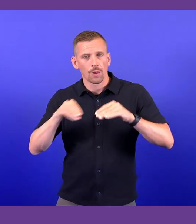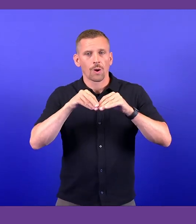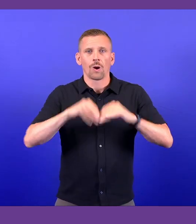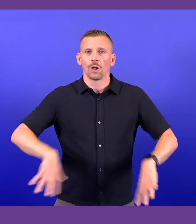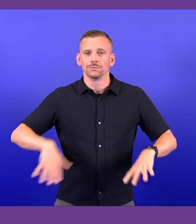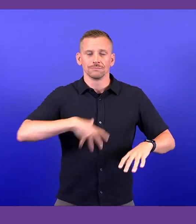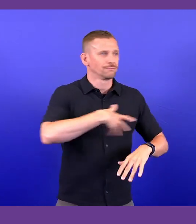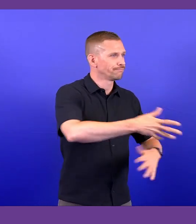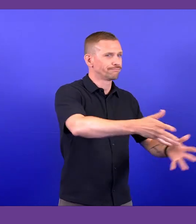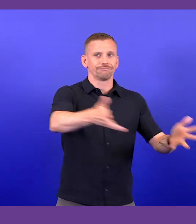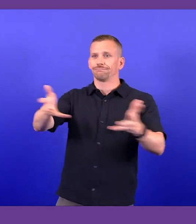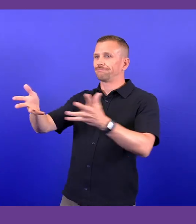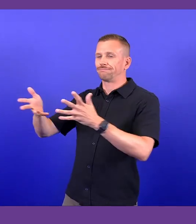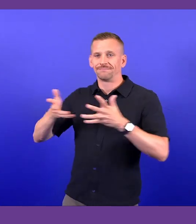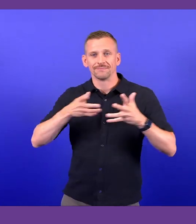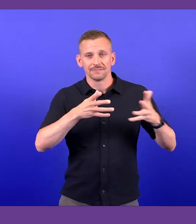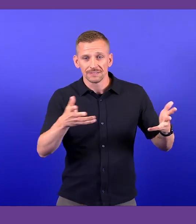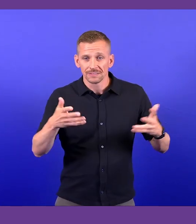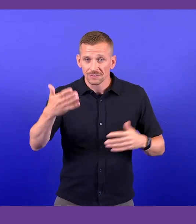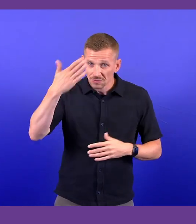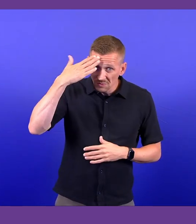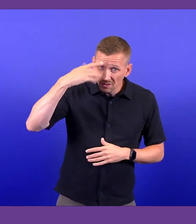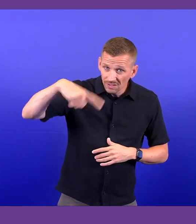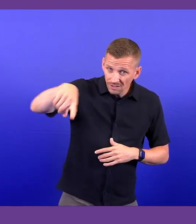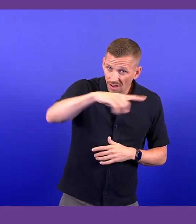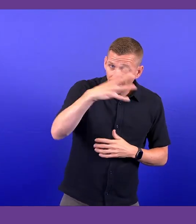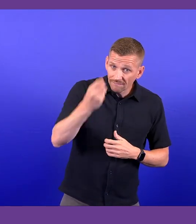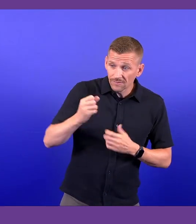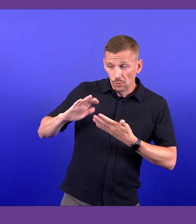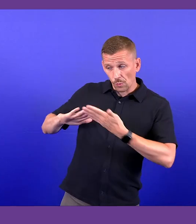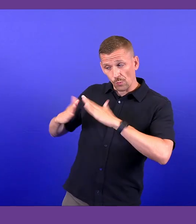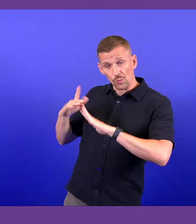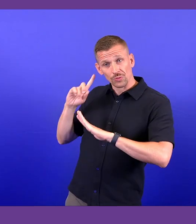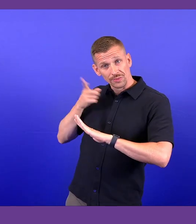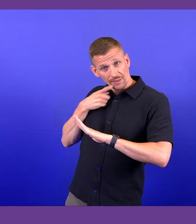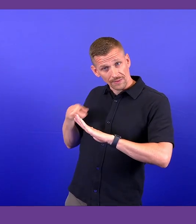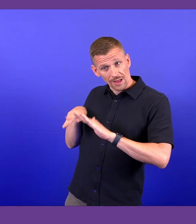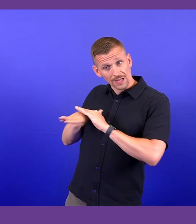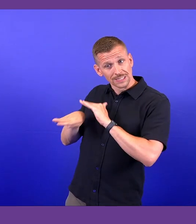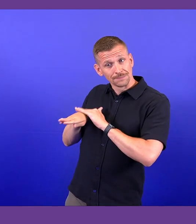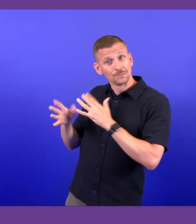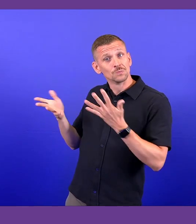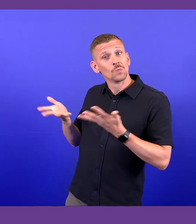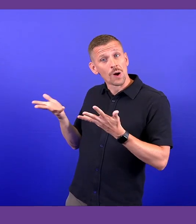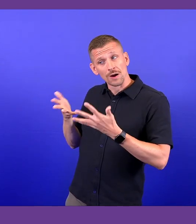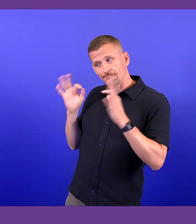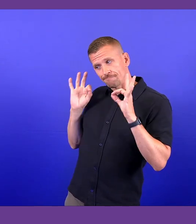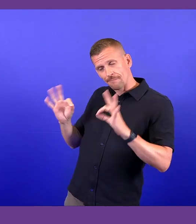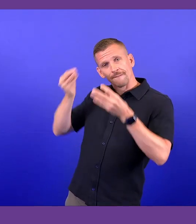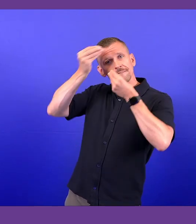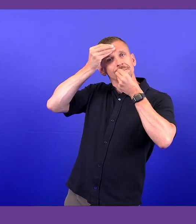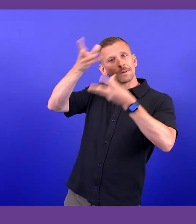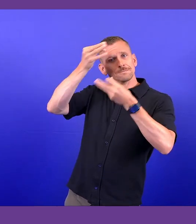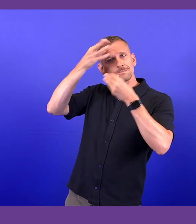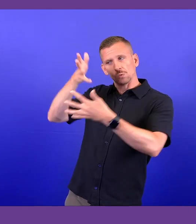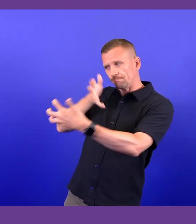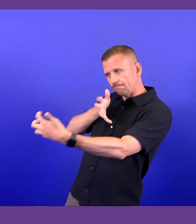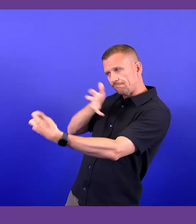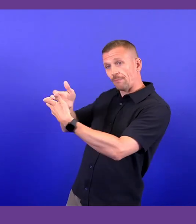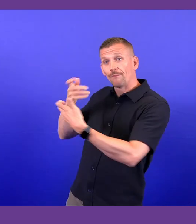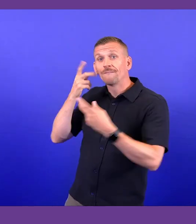awareness of the situation involving the deaf community and finding out how you can create more information visually for the deaf community. Thank